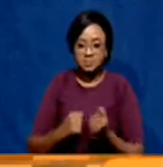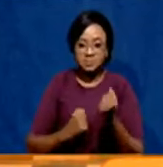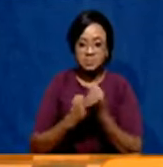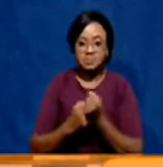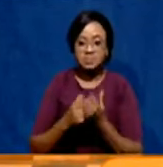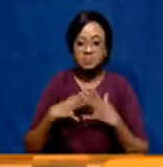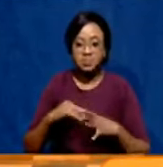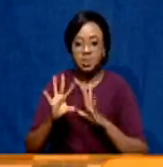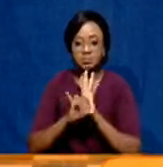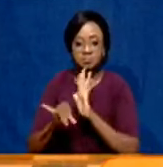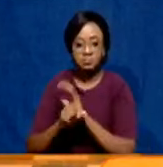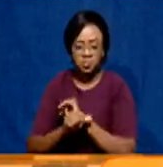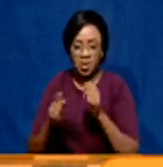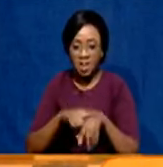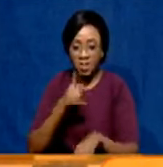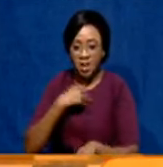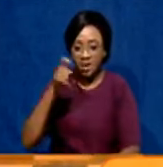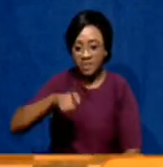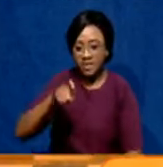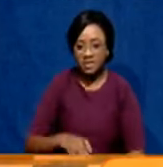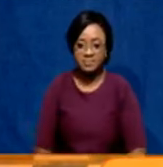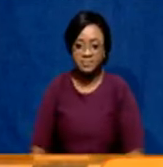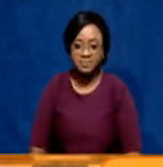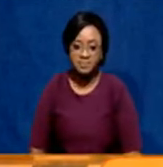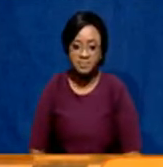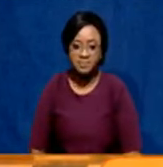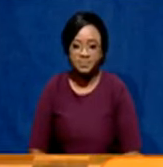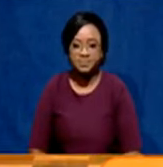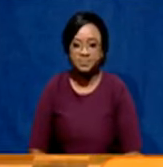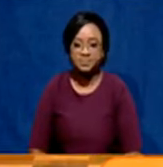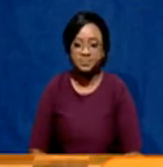identification when need arises. Emily Chebet, Citizen TV, Nairobi.